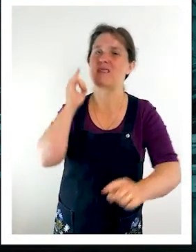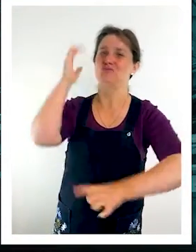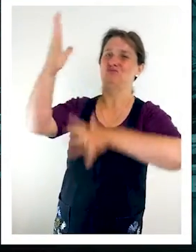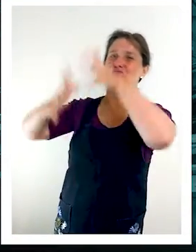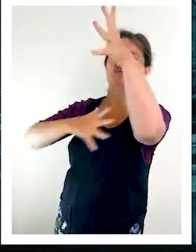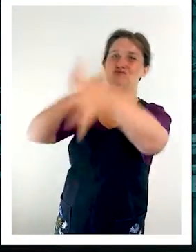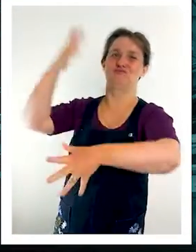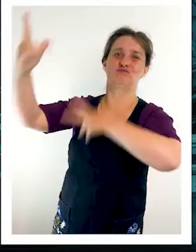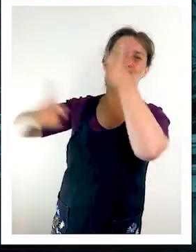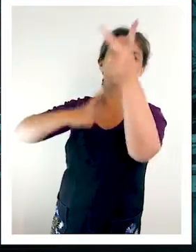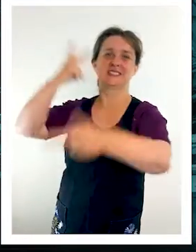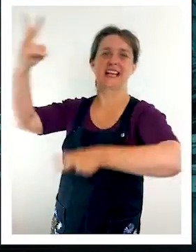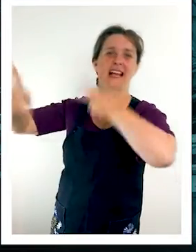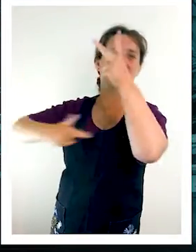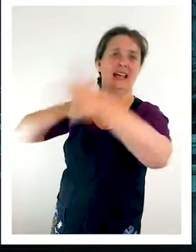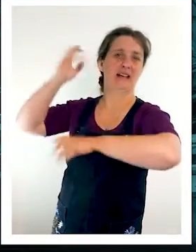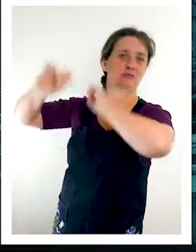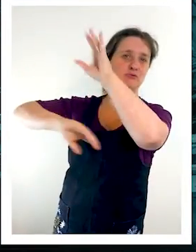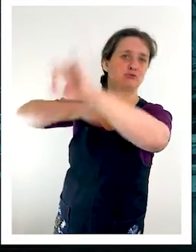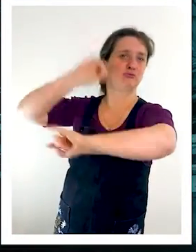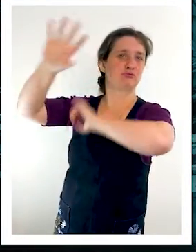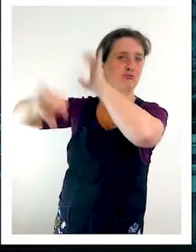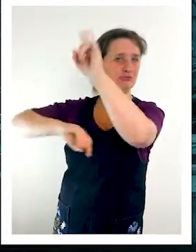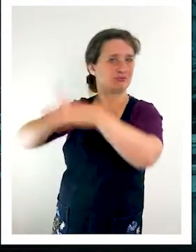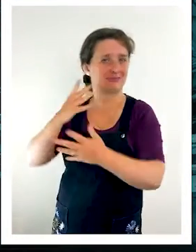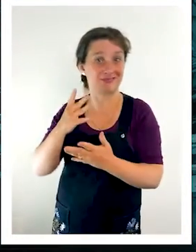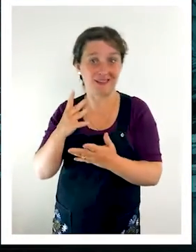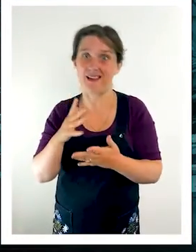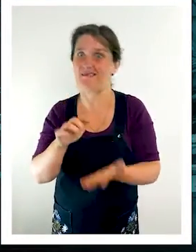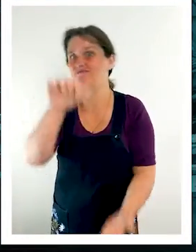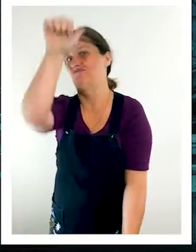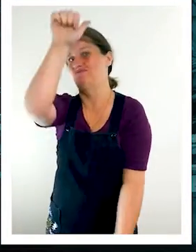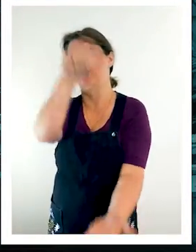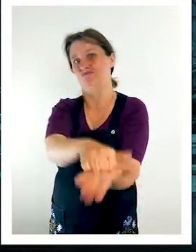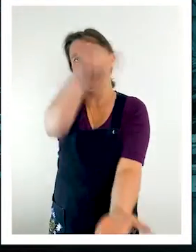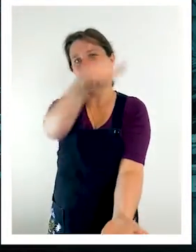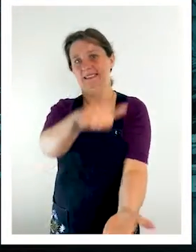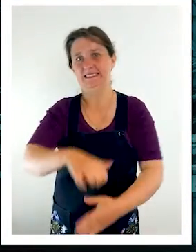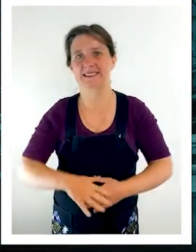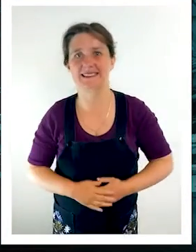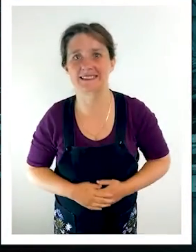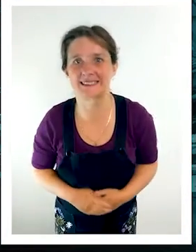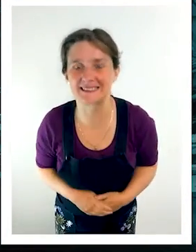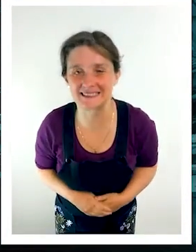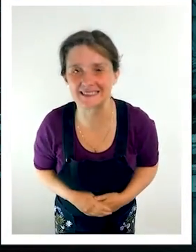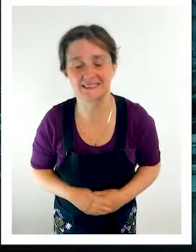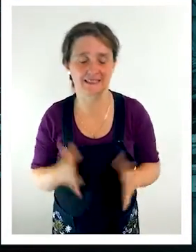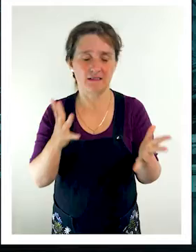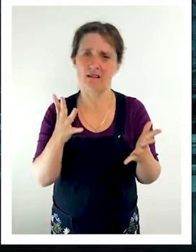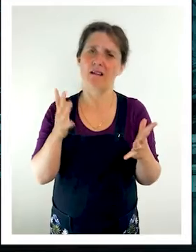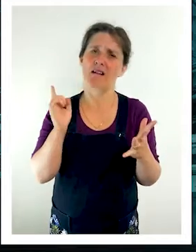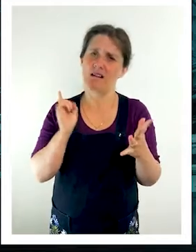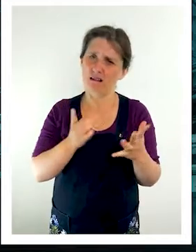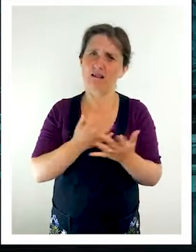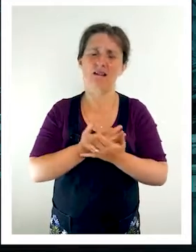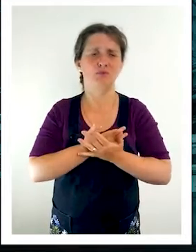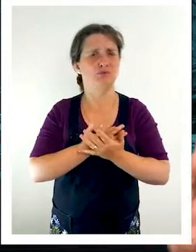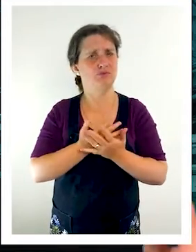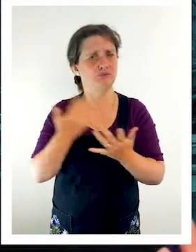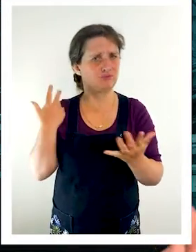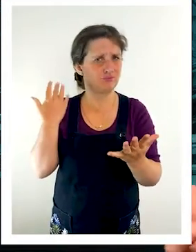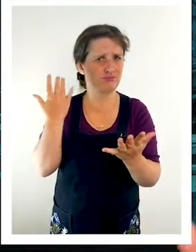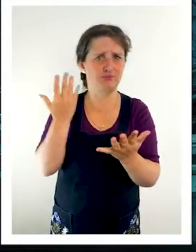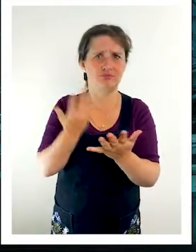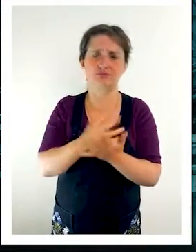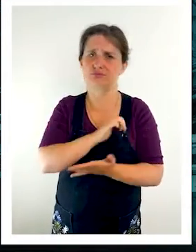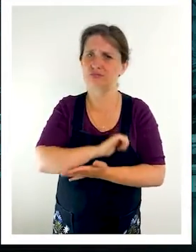singing. And you know what? You would be absolutely right. Singing is something that Christians all over